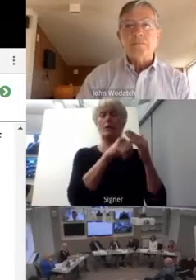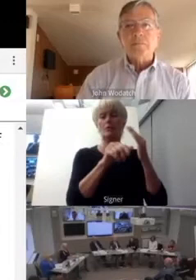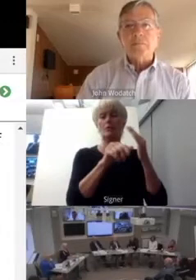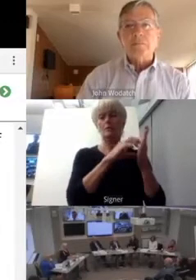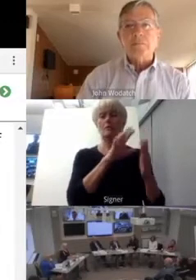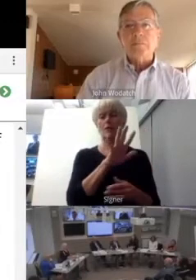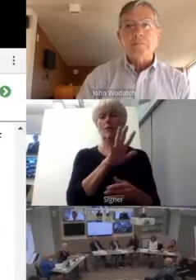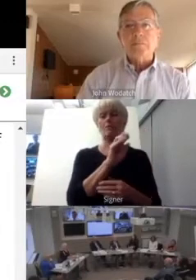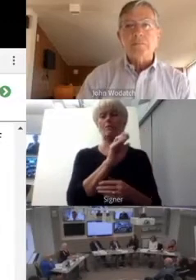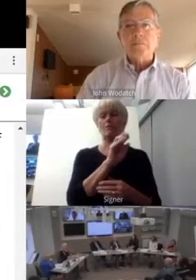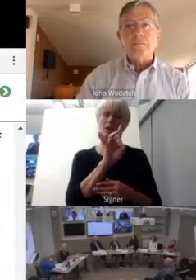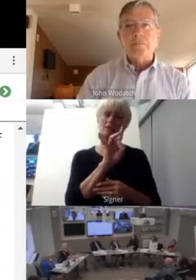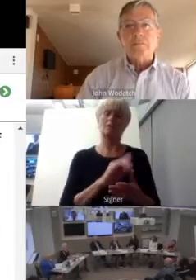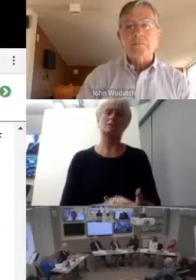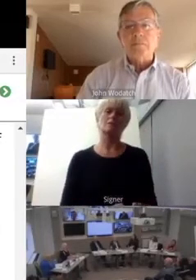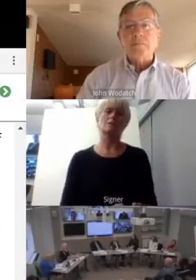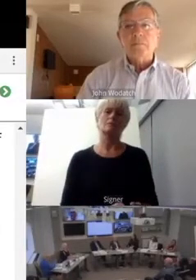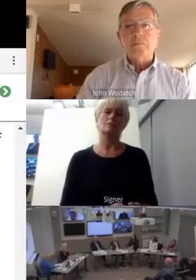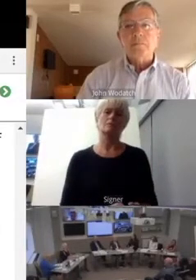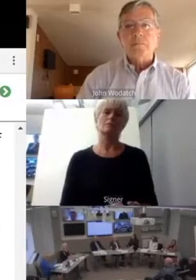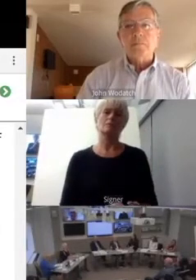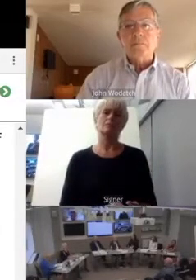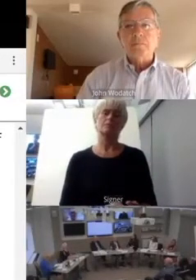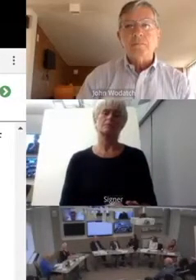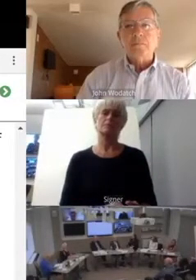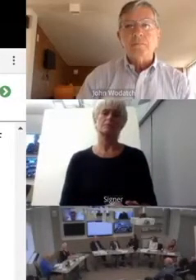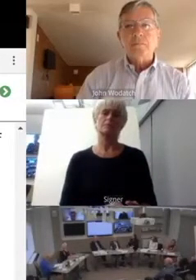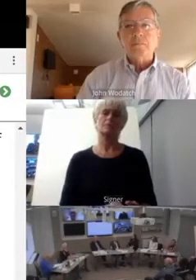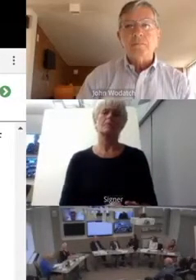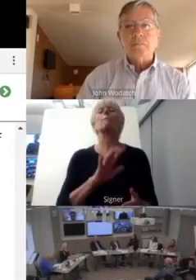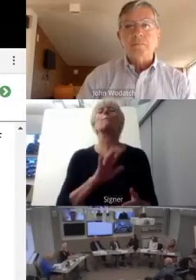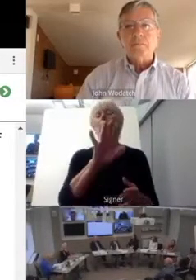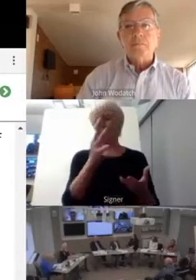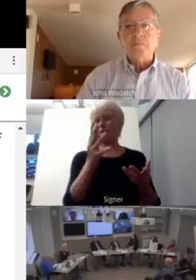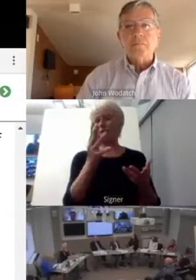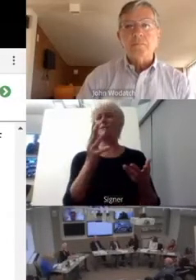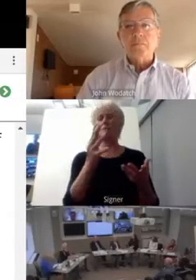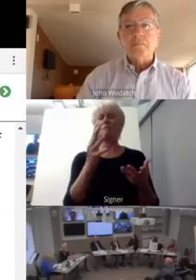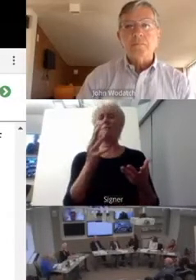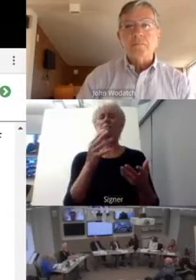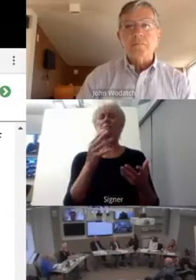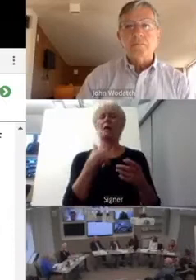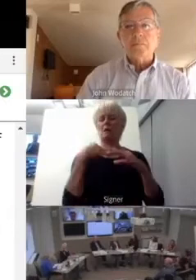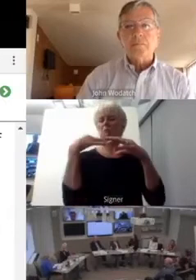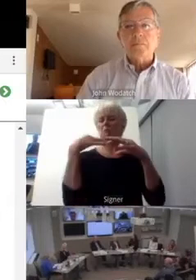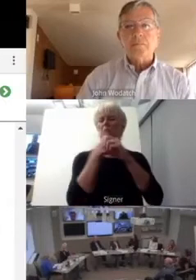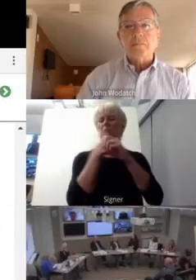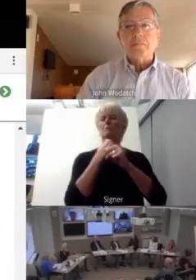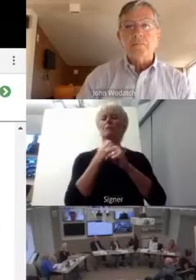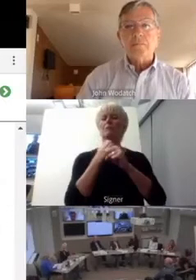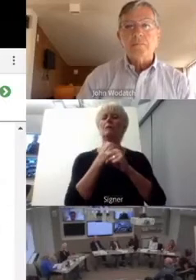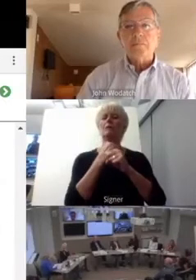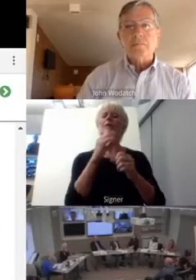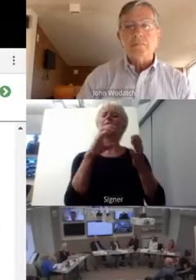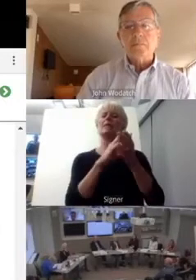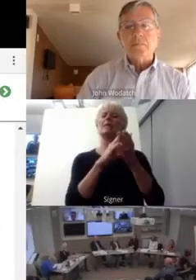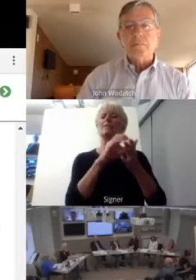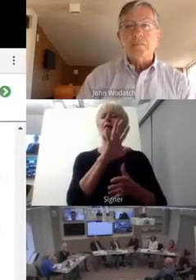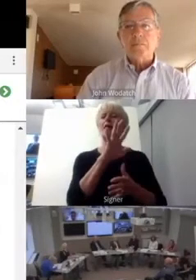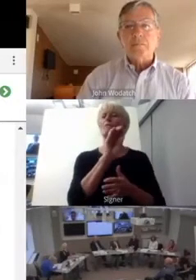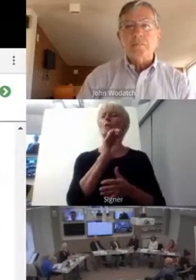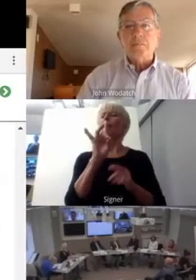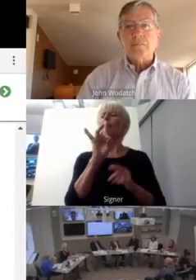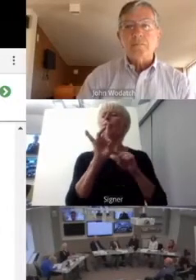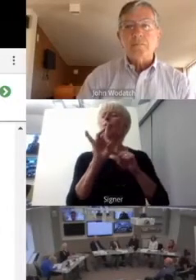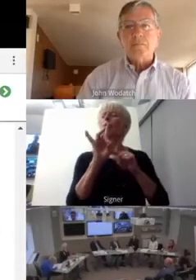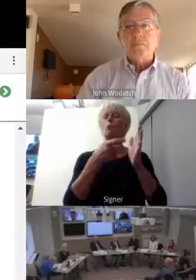Well, first, let me just give you a 30-second overview of what Section 508 requires. It applies only to the federal